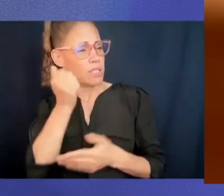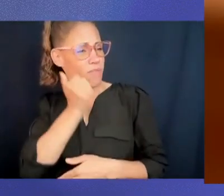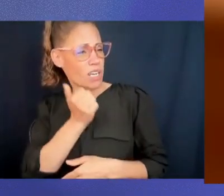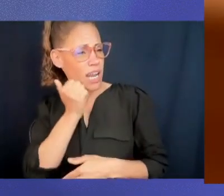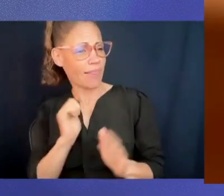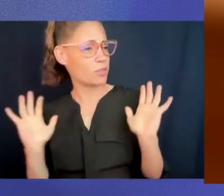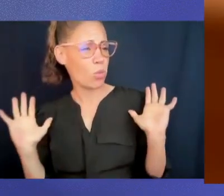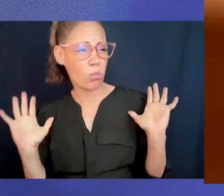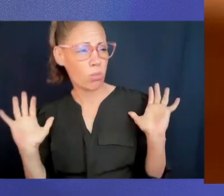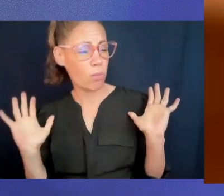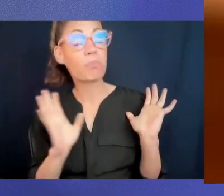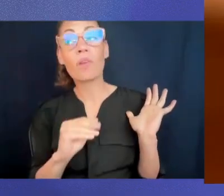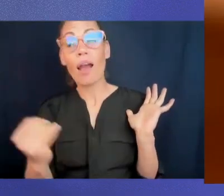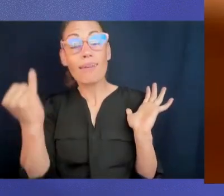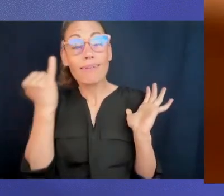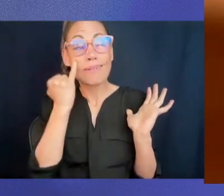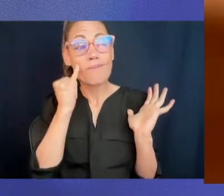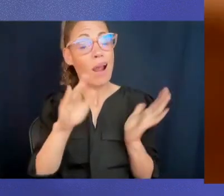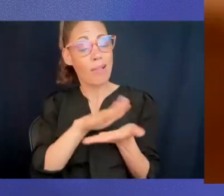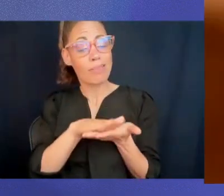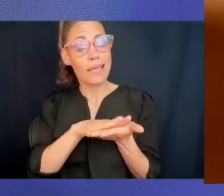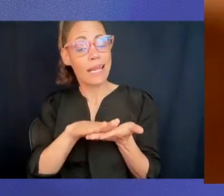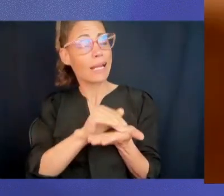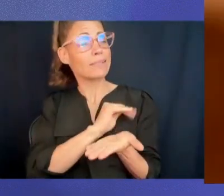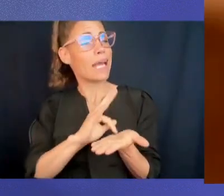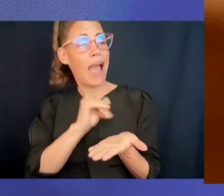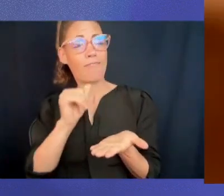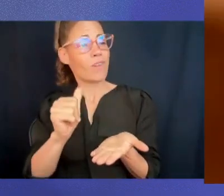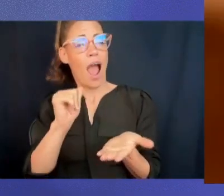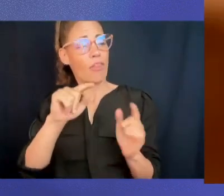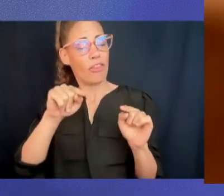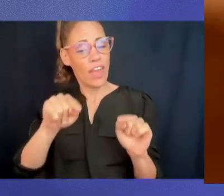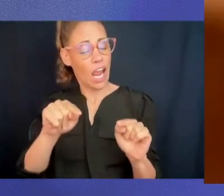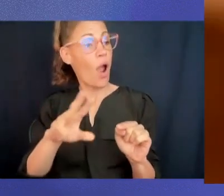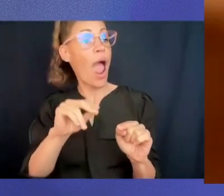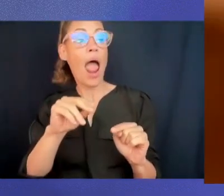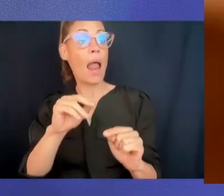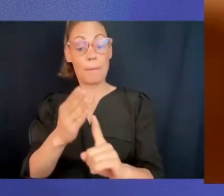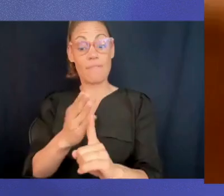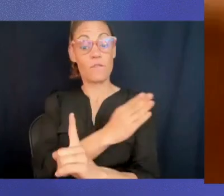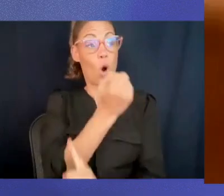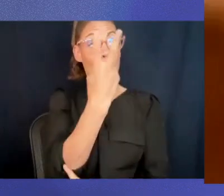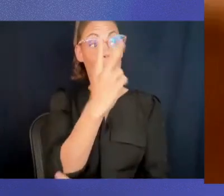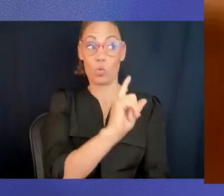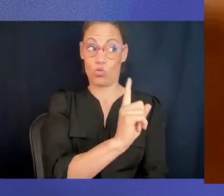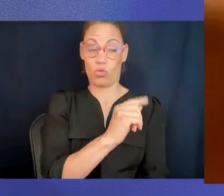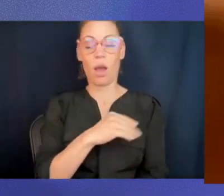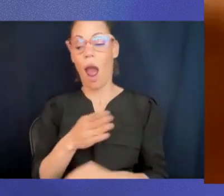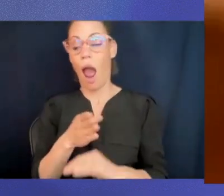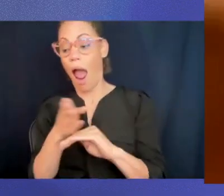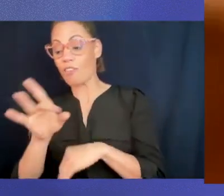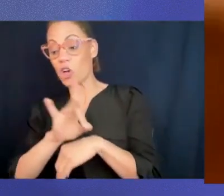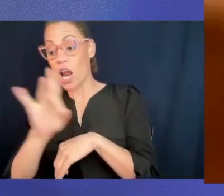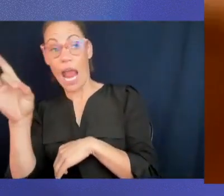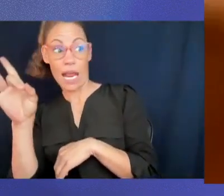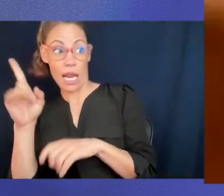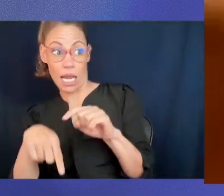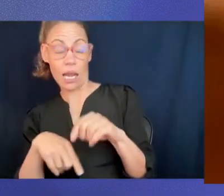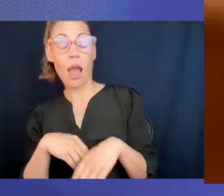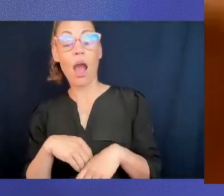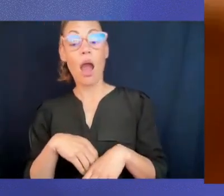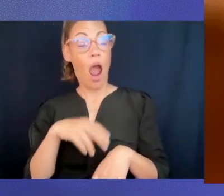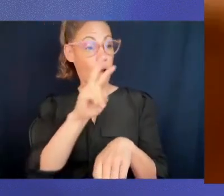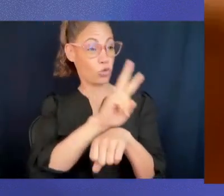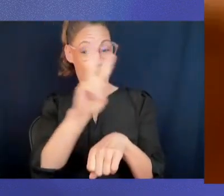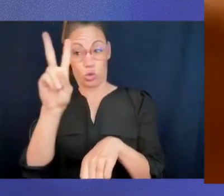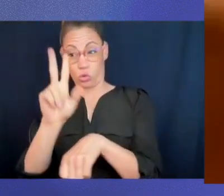aren't coming, and not before noon or after 8 p.m., and not between 2 and 3, because the